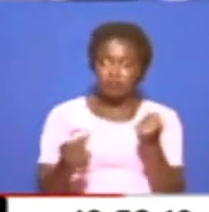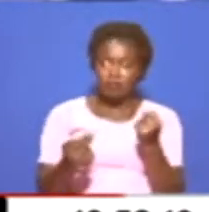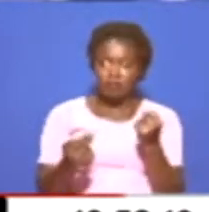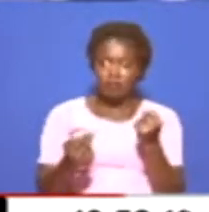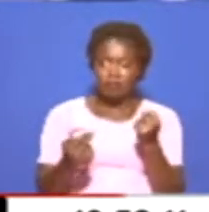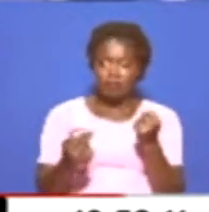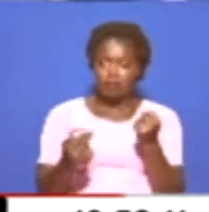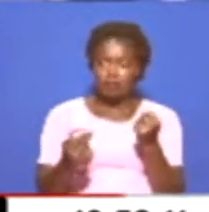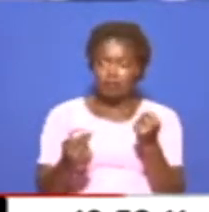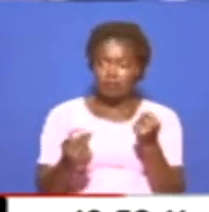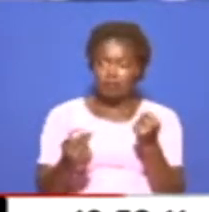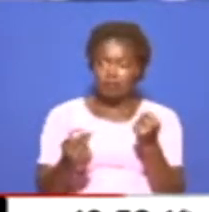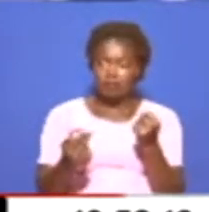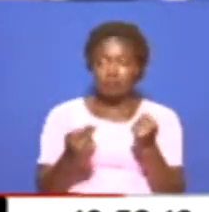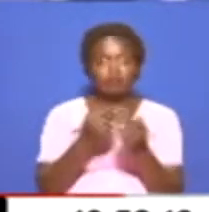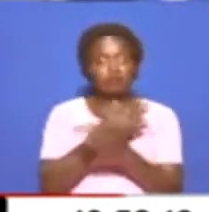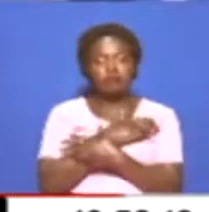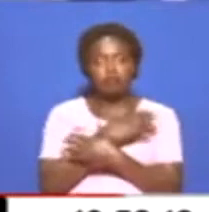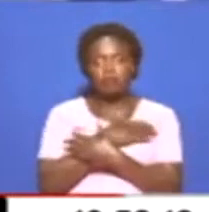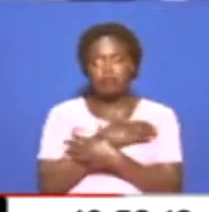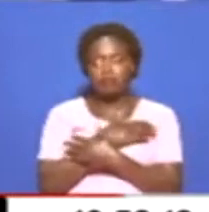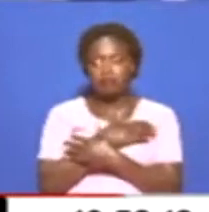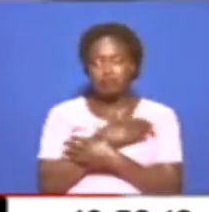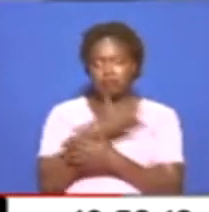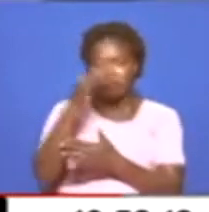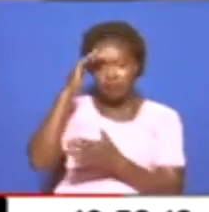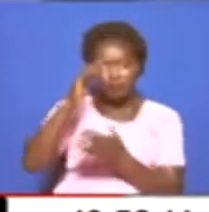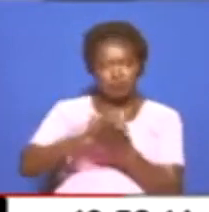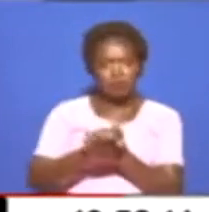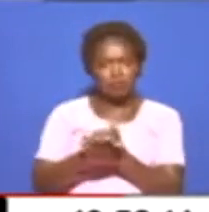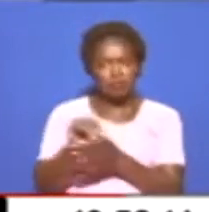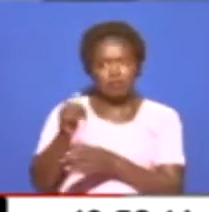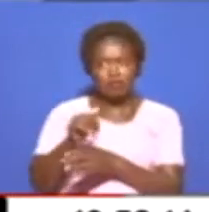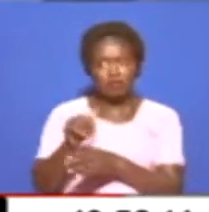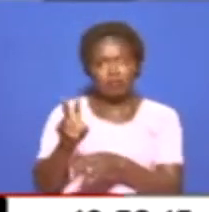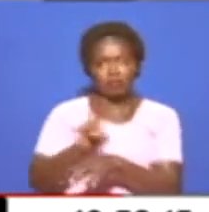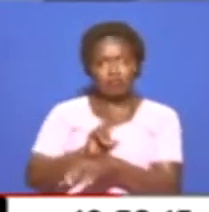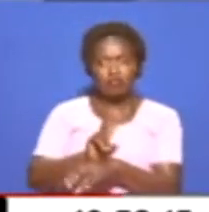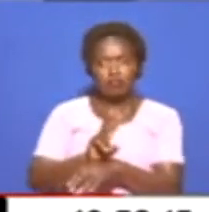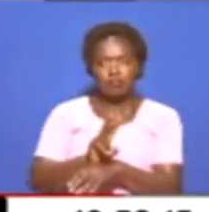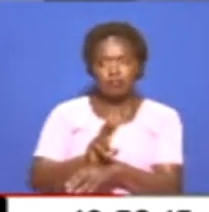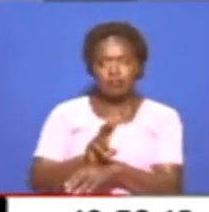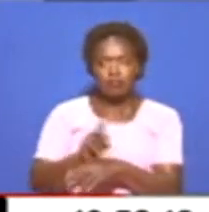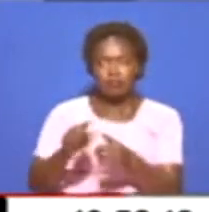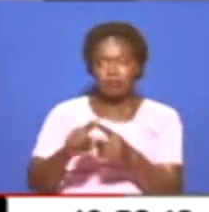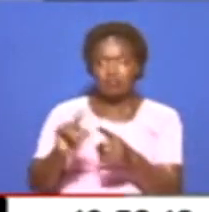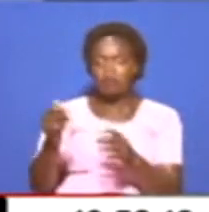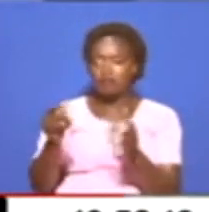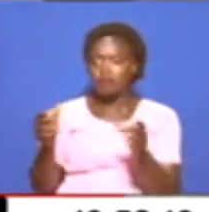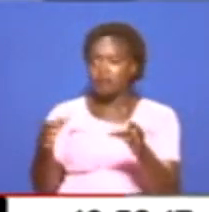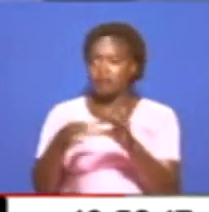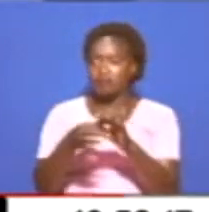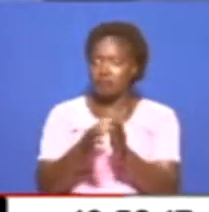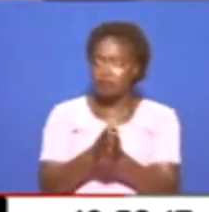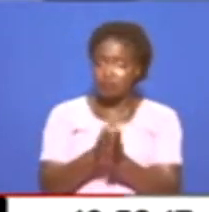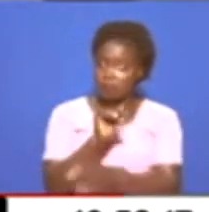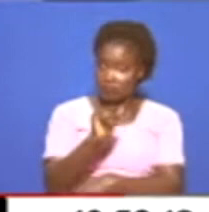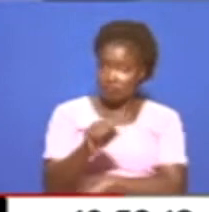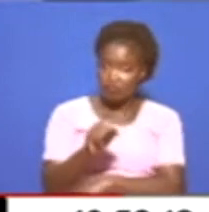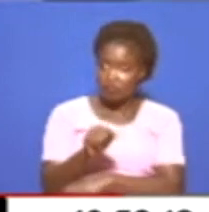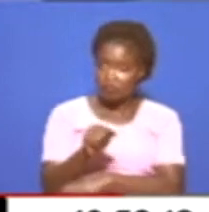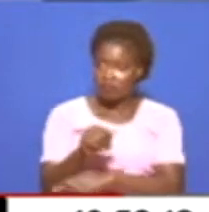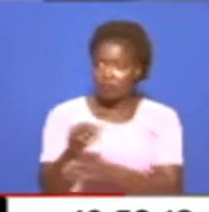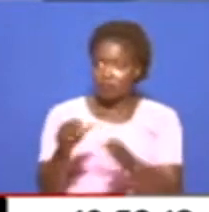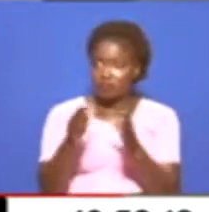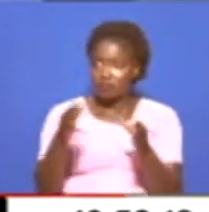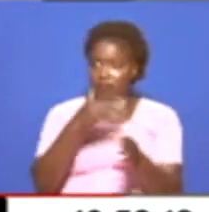of former premier. Do you believe they are adding any substance to the new alliance? Yes. Yes, that's a big alliance.